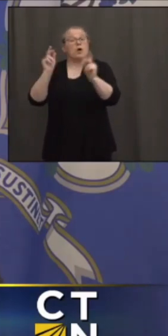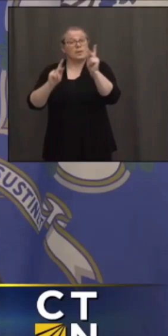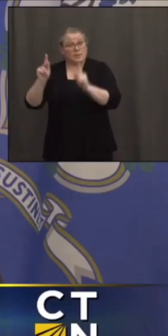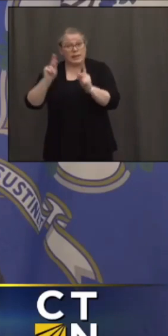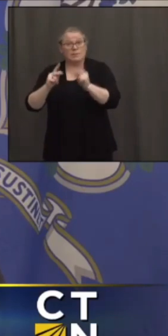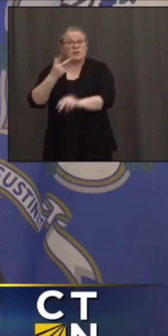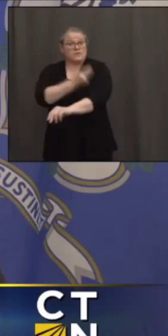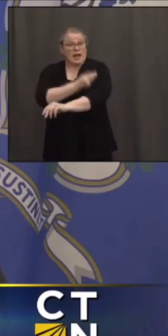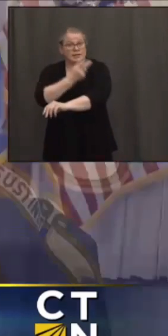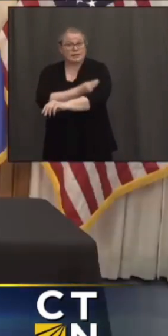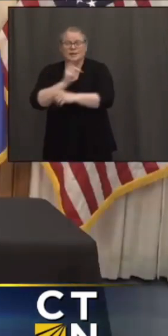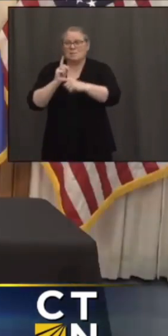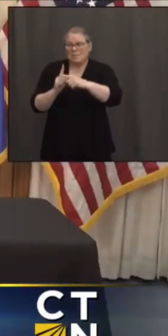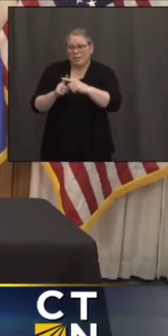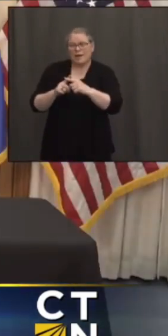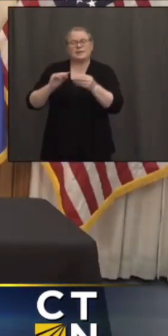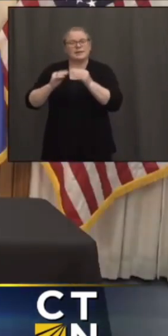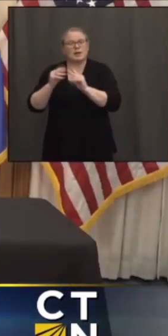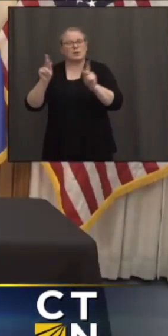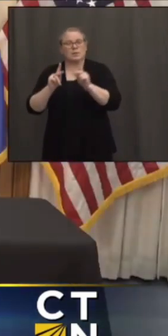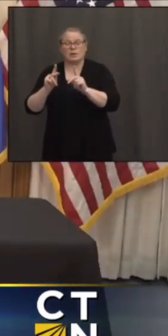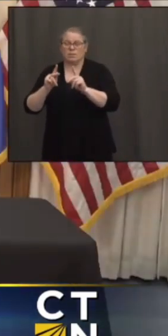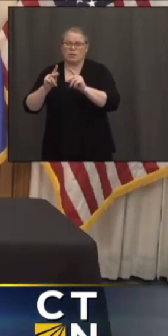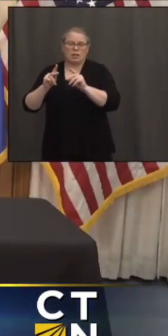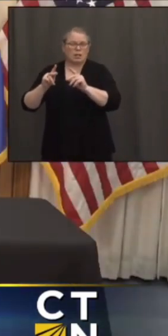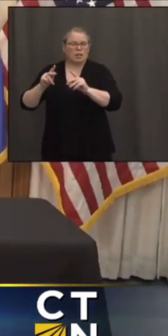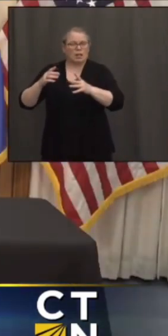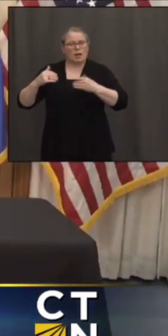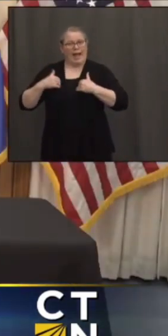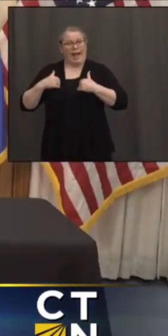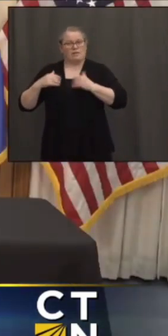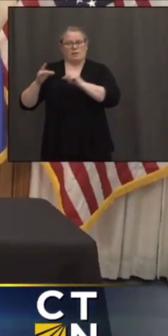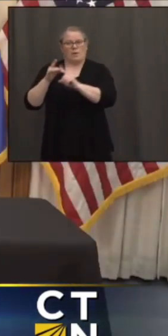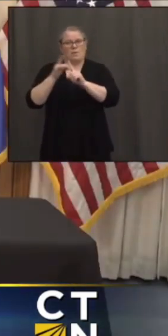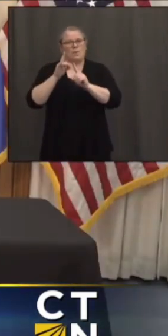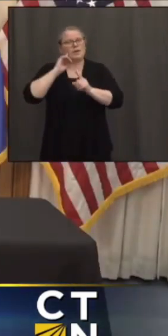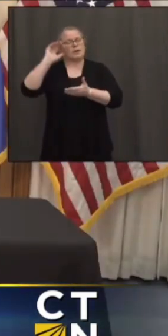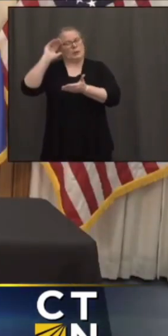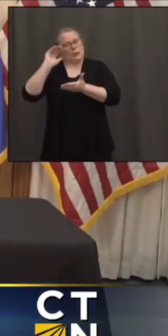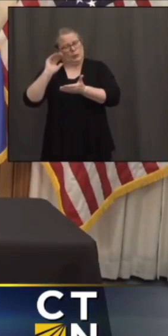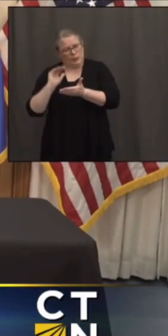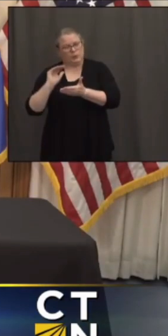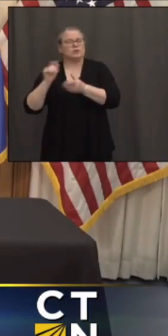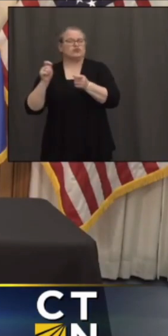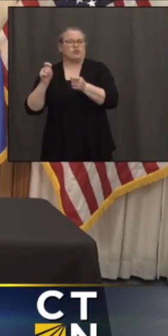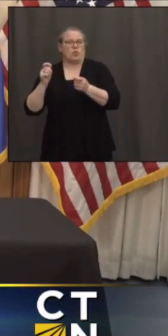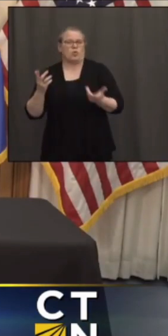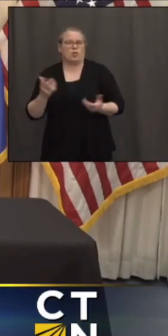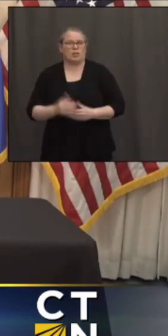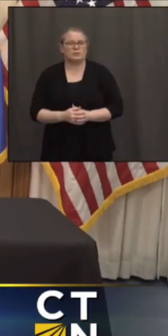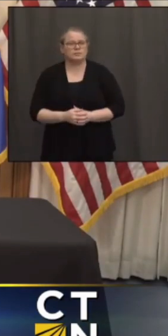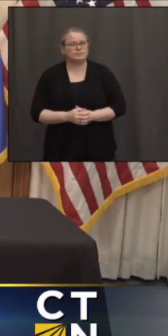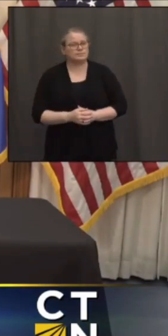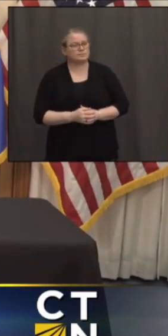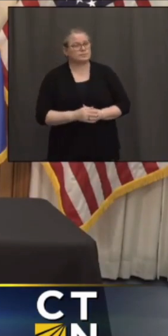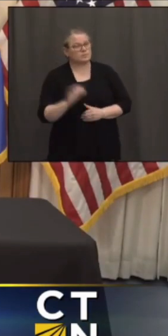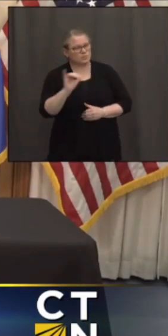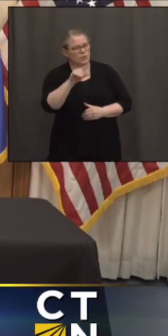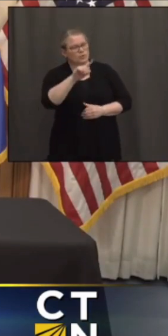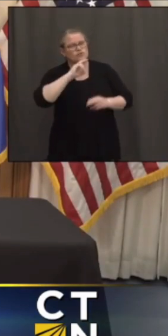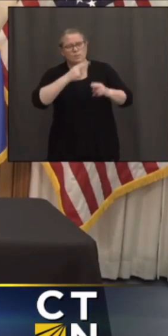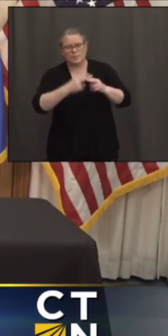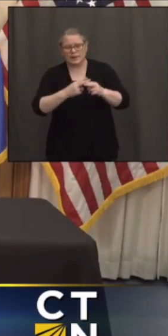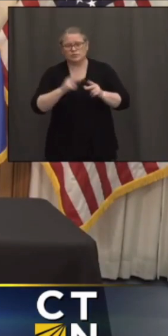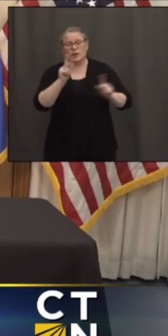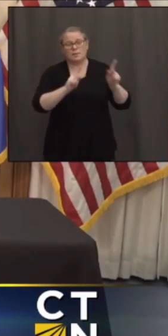under control. And one last thing unrelated to the reopening. As you mentioned at the beginning, we passed 8,000 deaths today. I